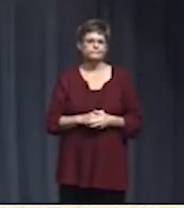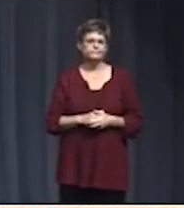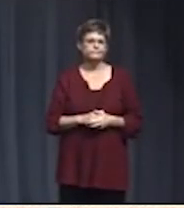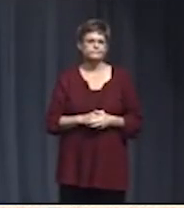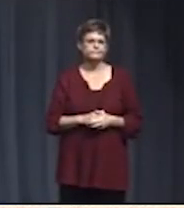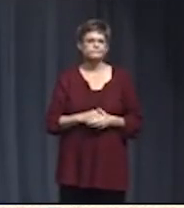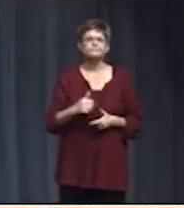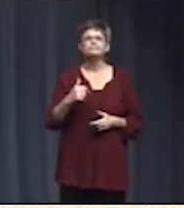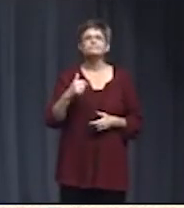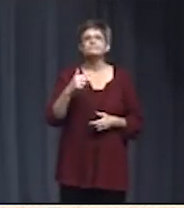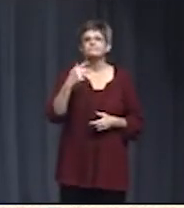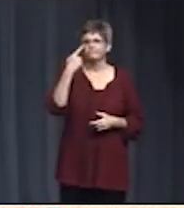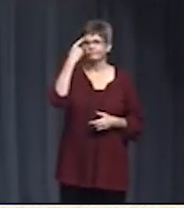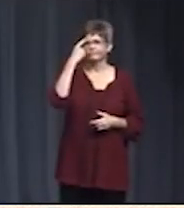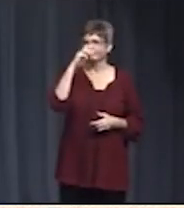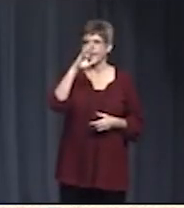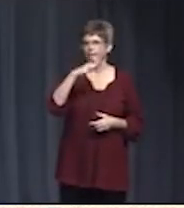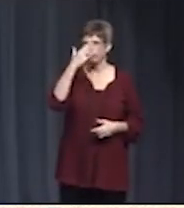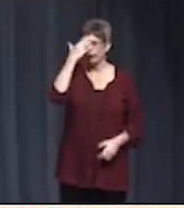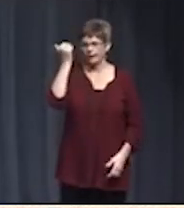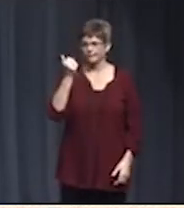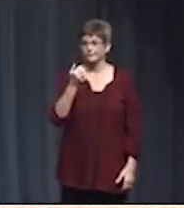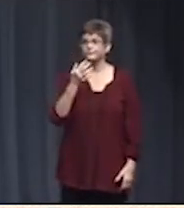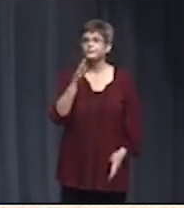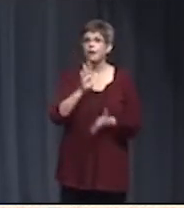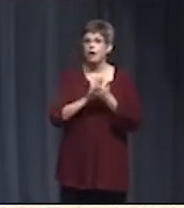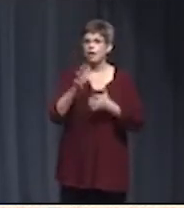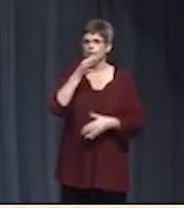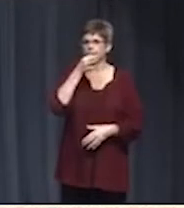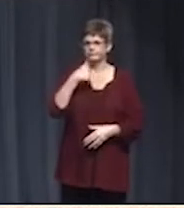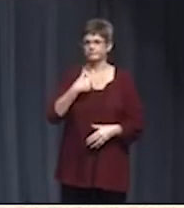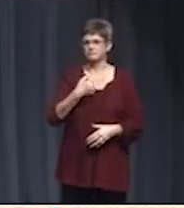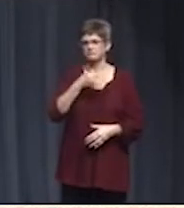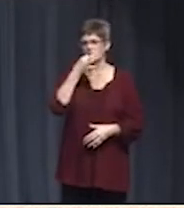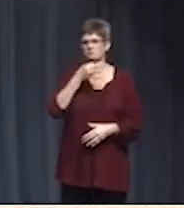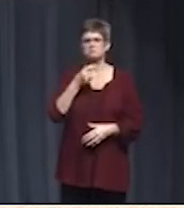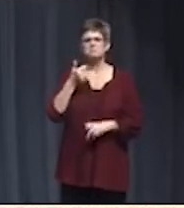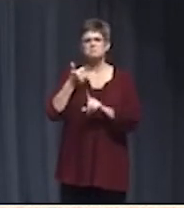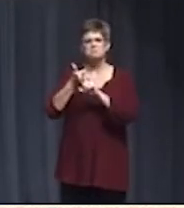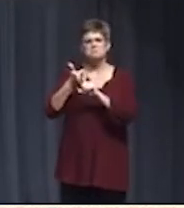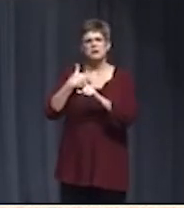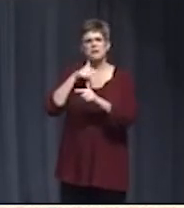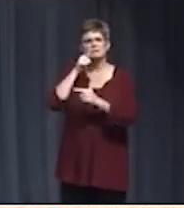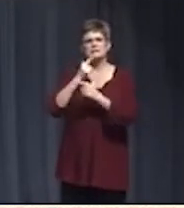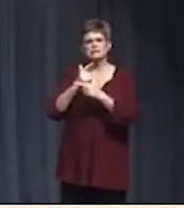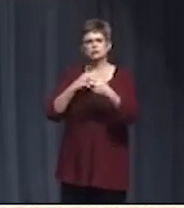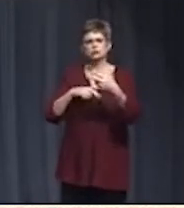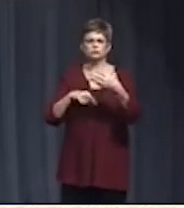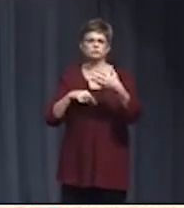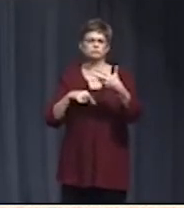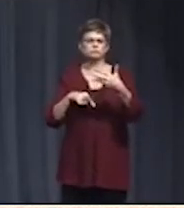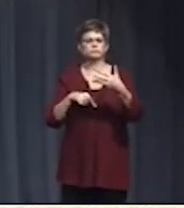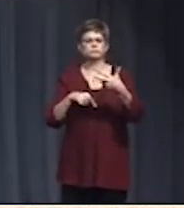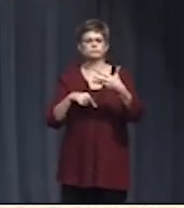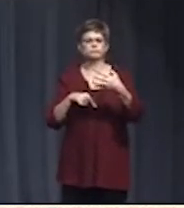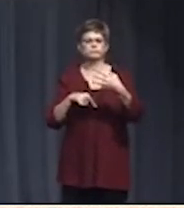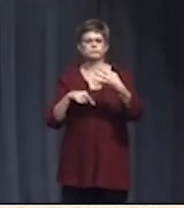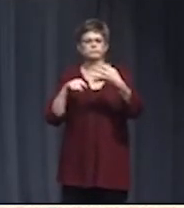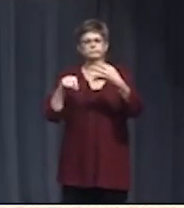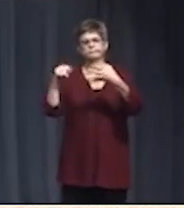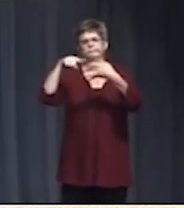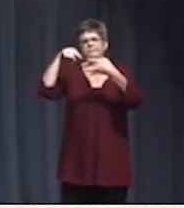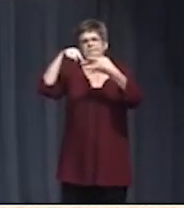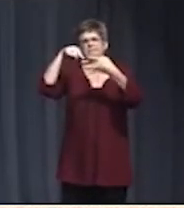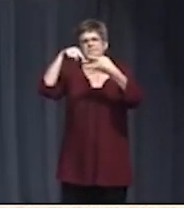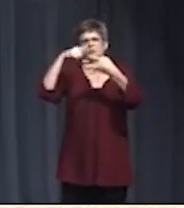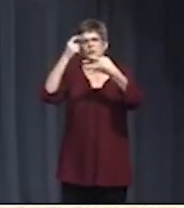I will never forget my freshman year in college. He had a sister who was a year older than he was. She was going to college not far from where